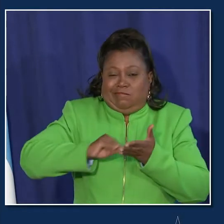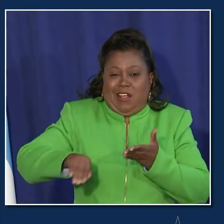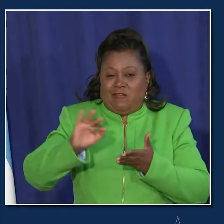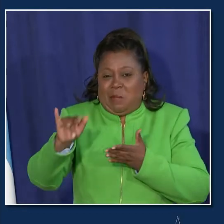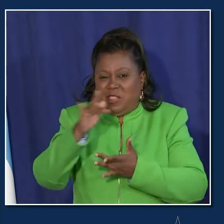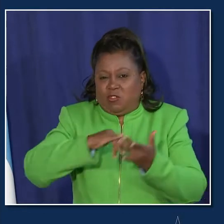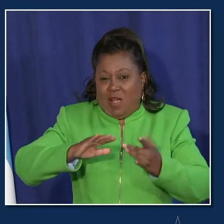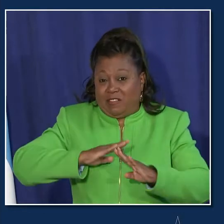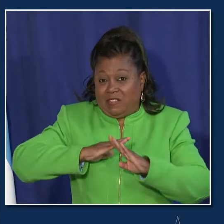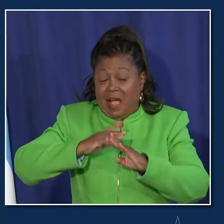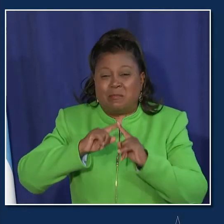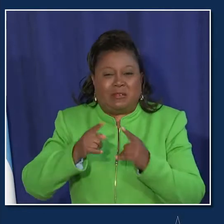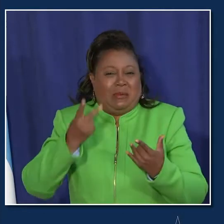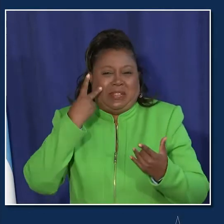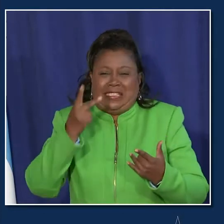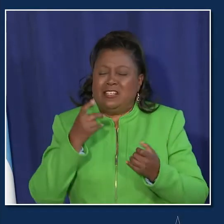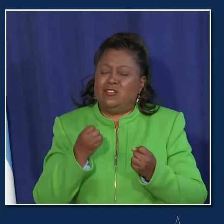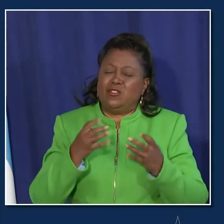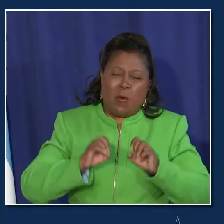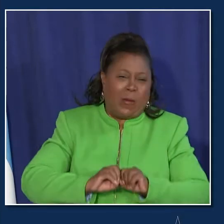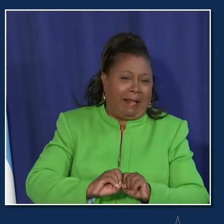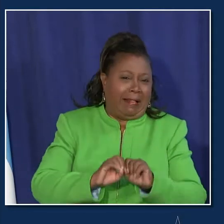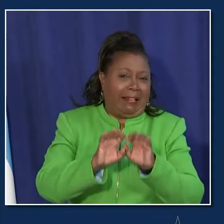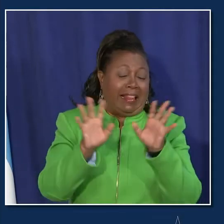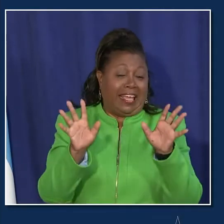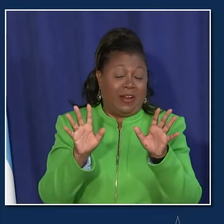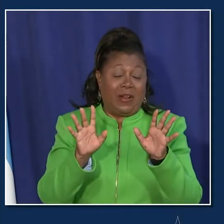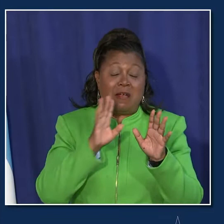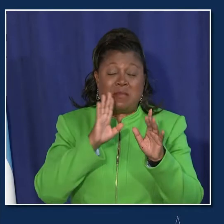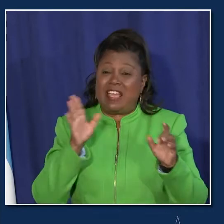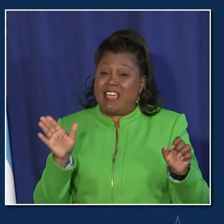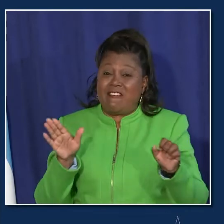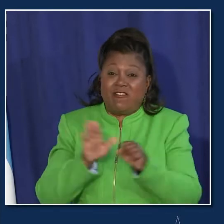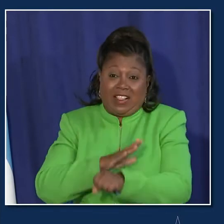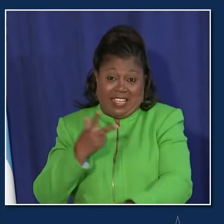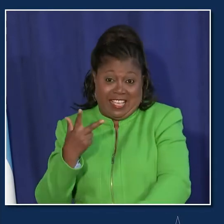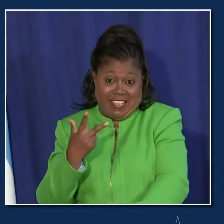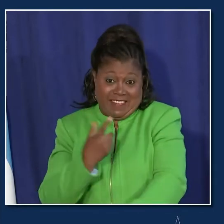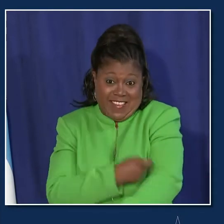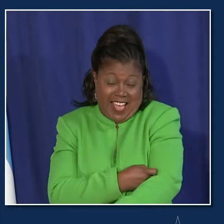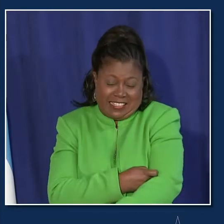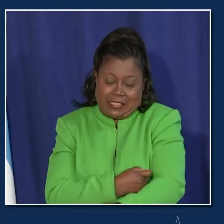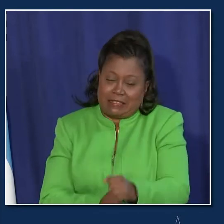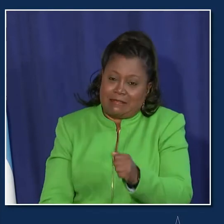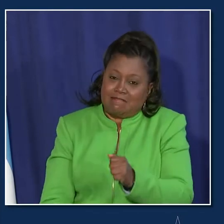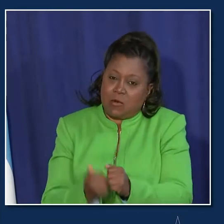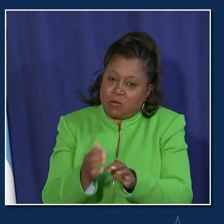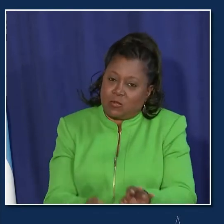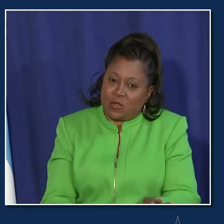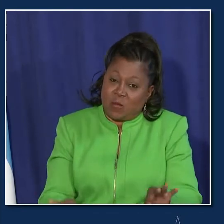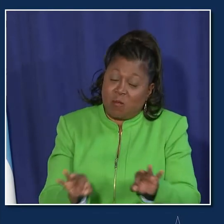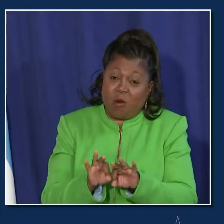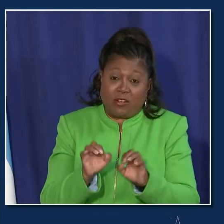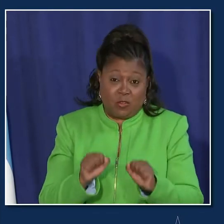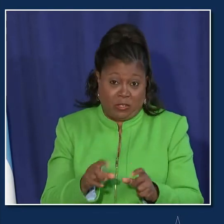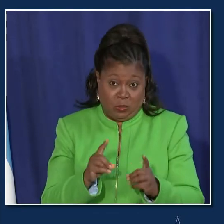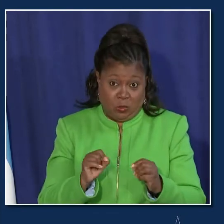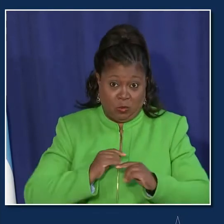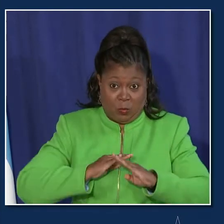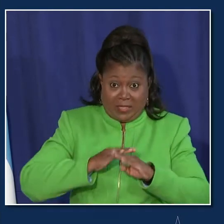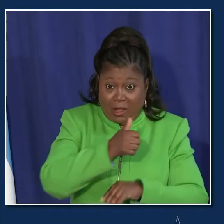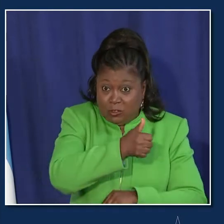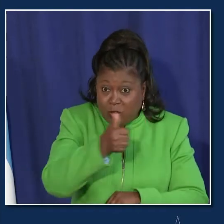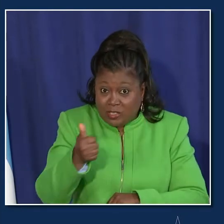travel advisory because we have seen so clearly that being fully vaccinated is the most important thing you can do to protect